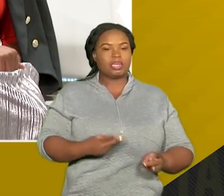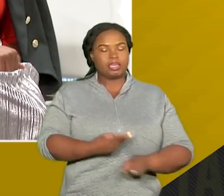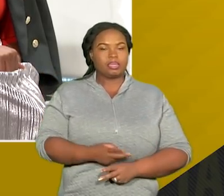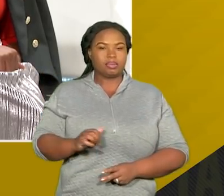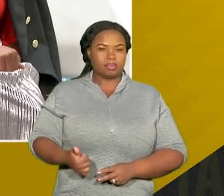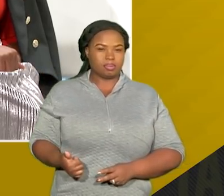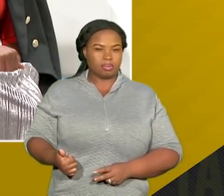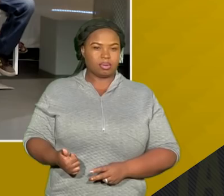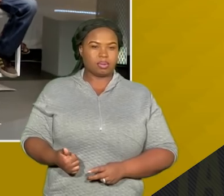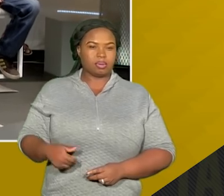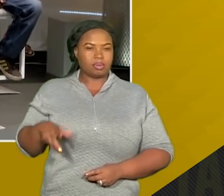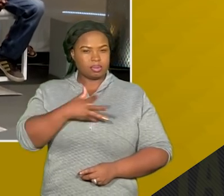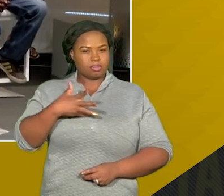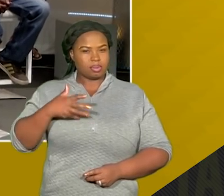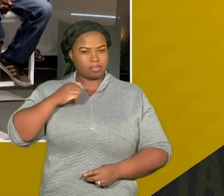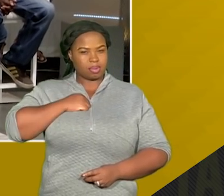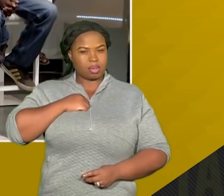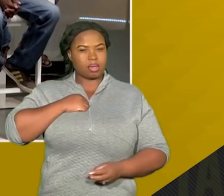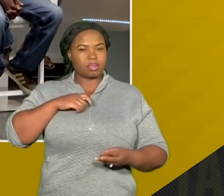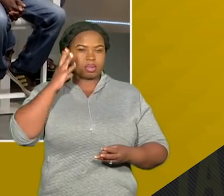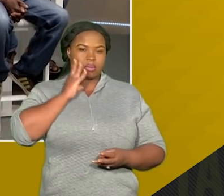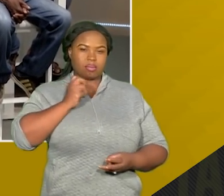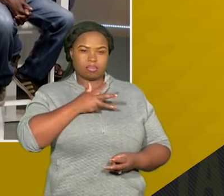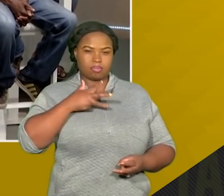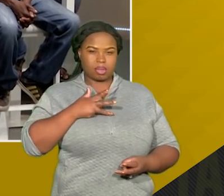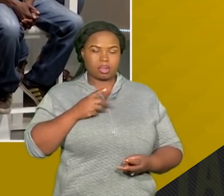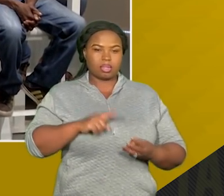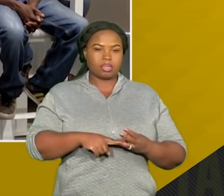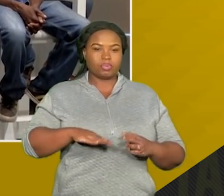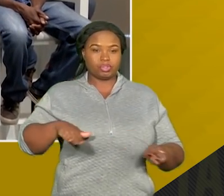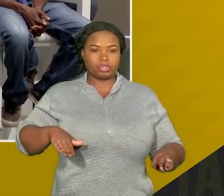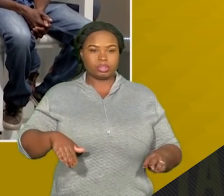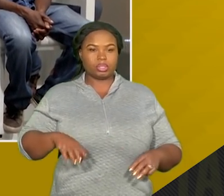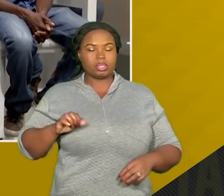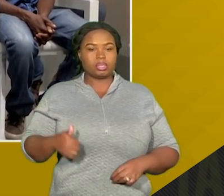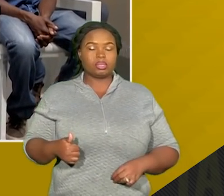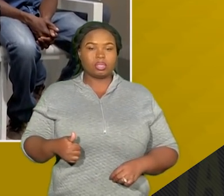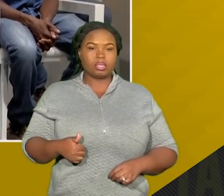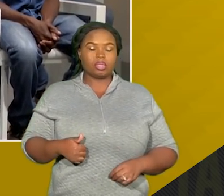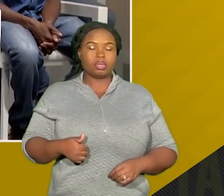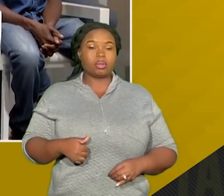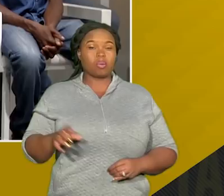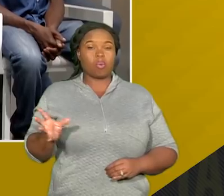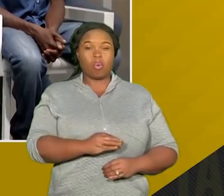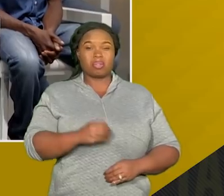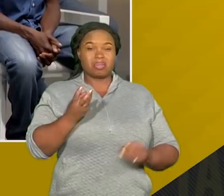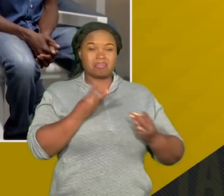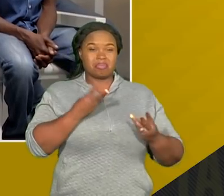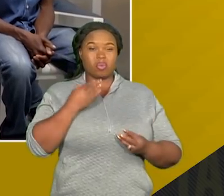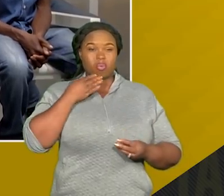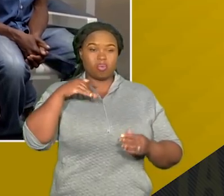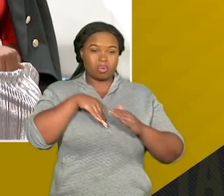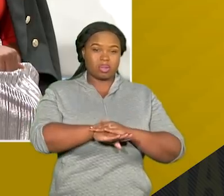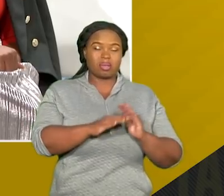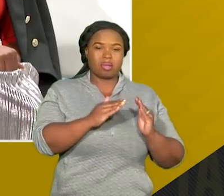of the Moaka, the Banaba Kunko. So, like, all I take everybody, like, in the house. So, like, now, like, I had to stop